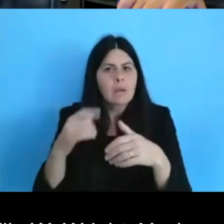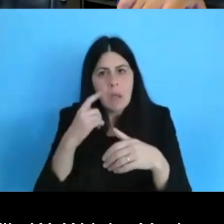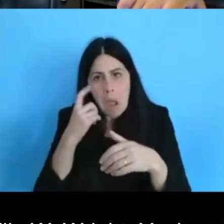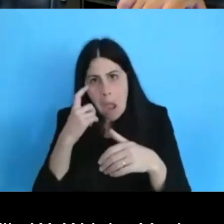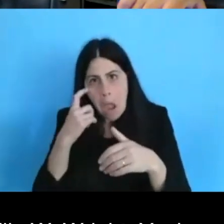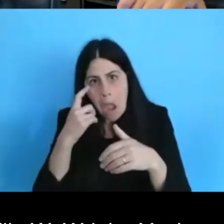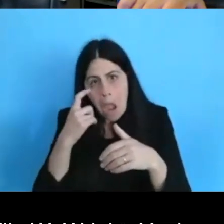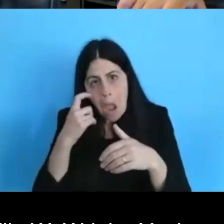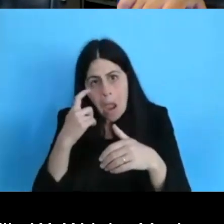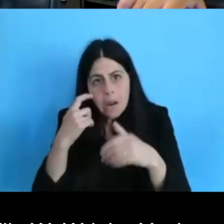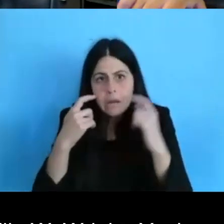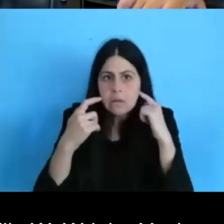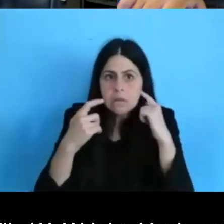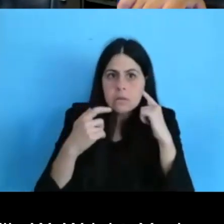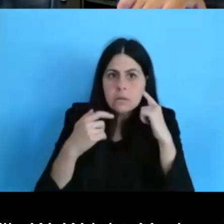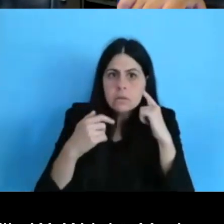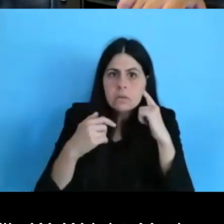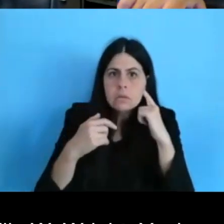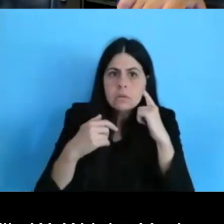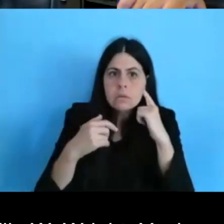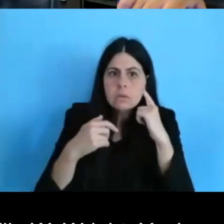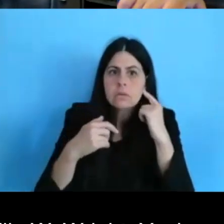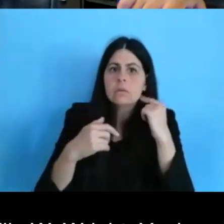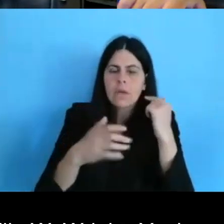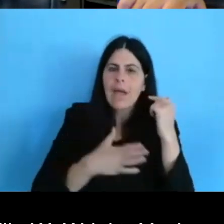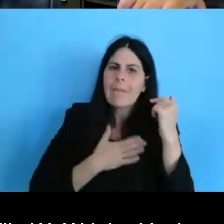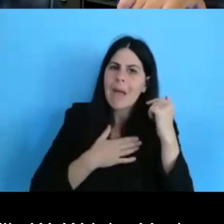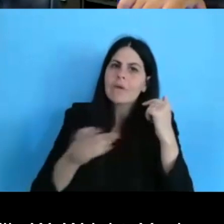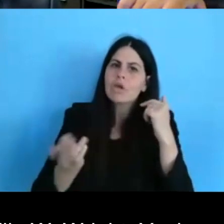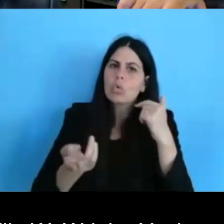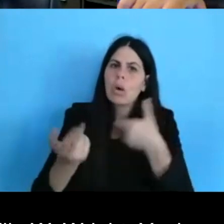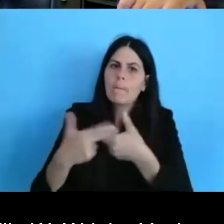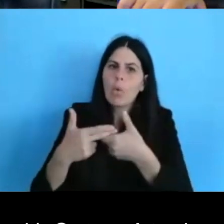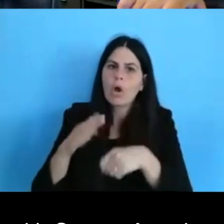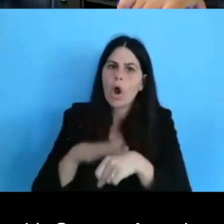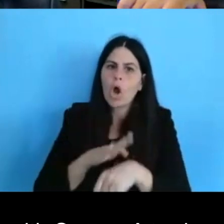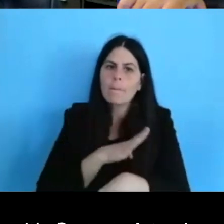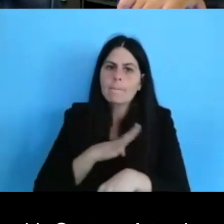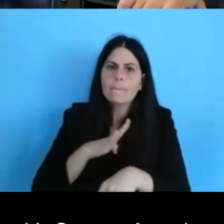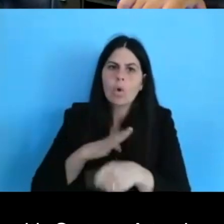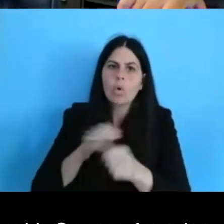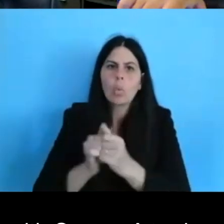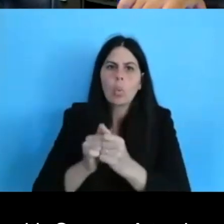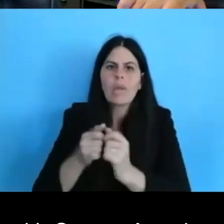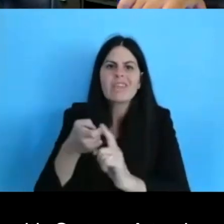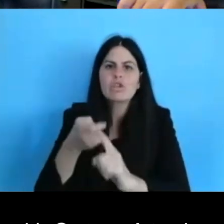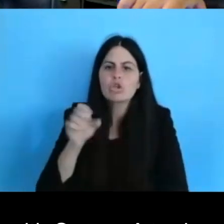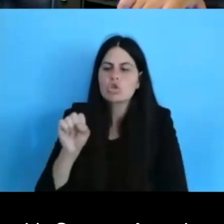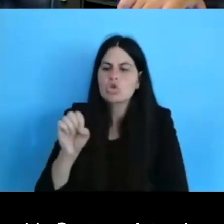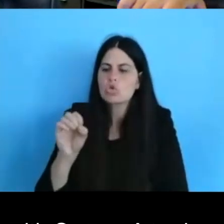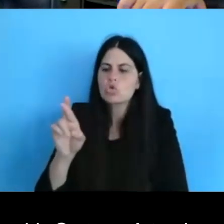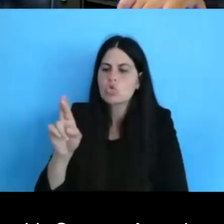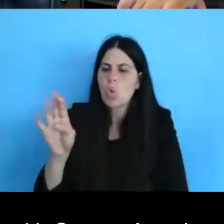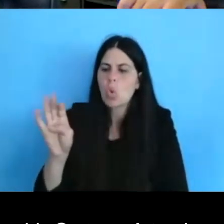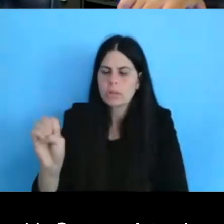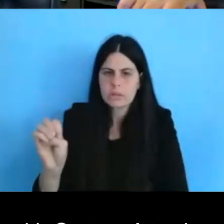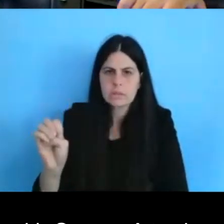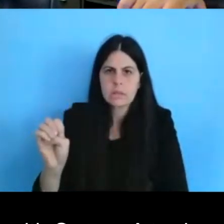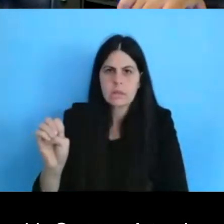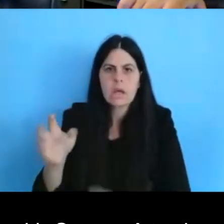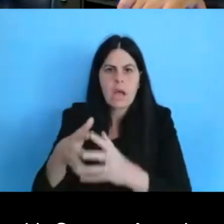quite familiar with Source America. Glad you're on board. And we work very closely with Source America, our employment